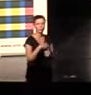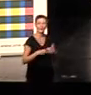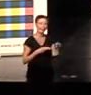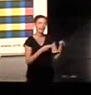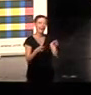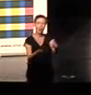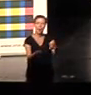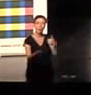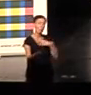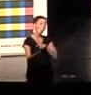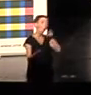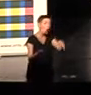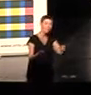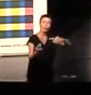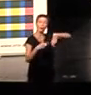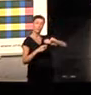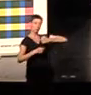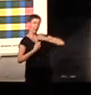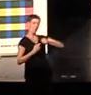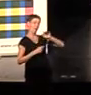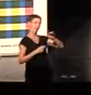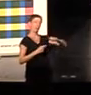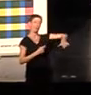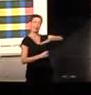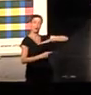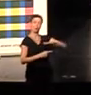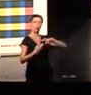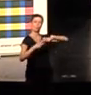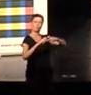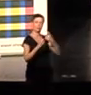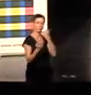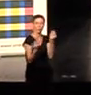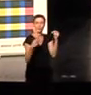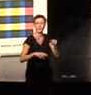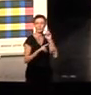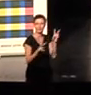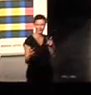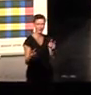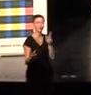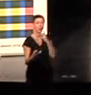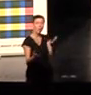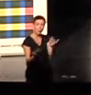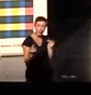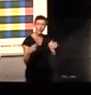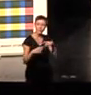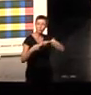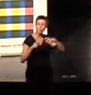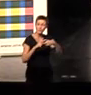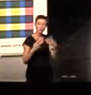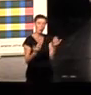to life in drie in molenbeek hoe we look forward to say you zo will come to process will come to